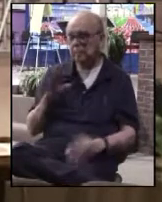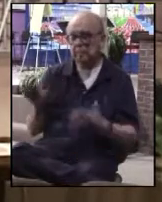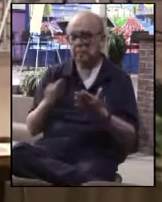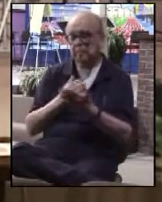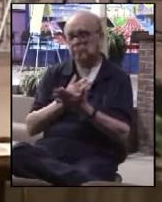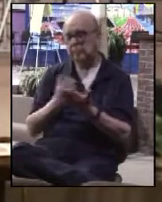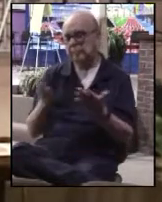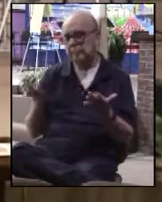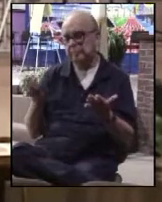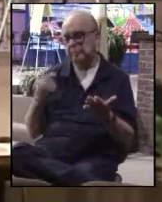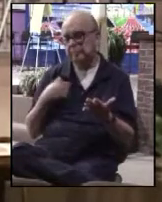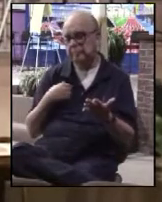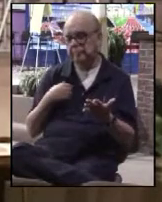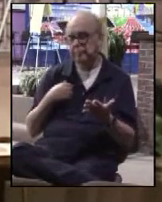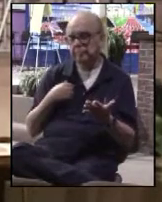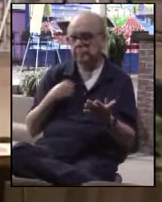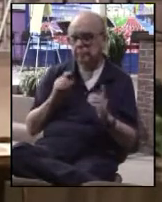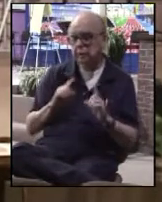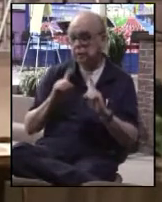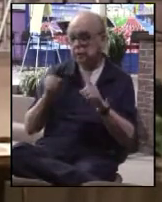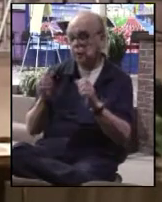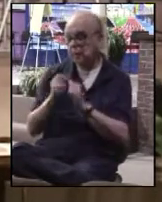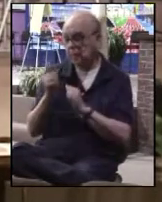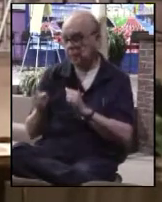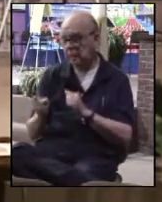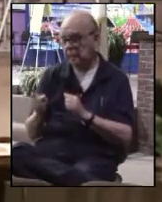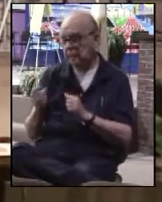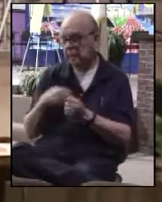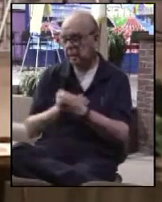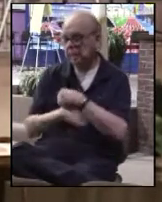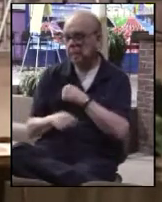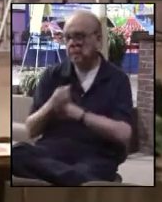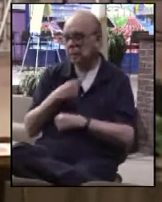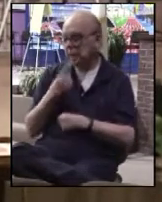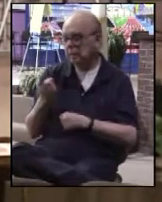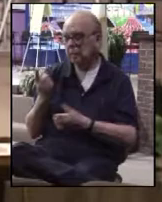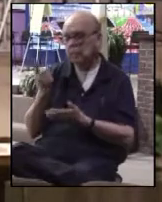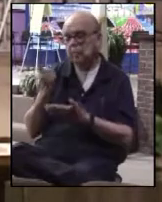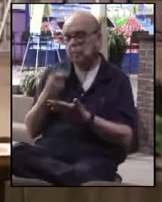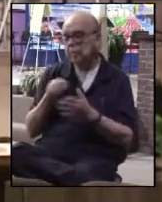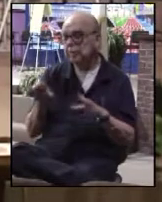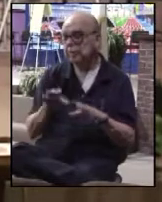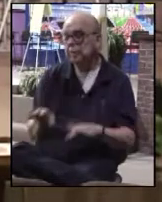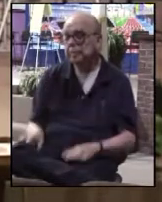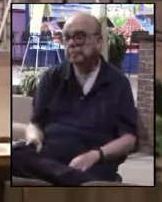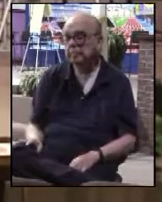something I am to go to you in love and tell you what you're doing